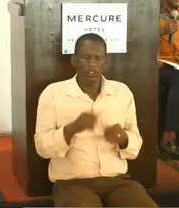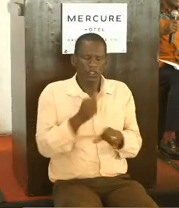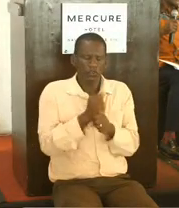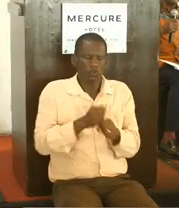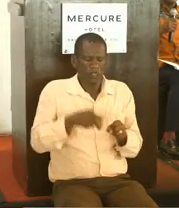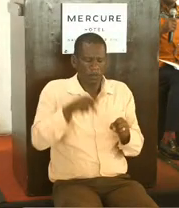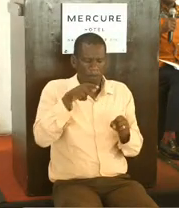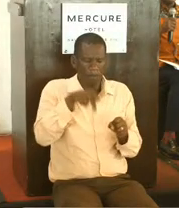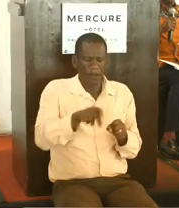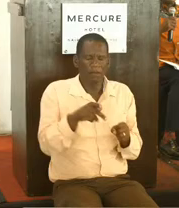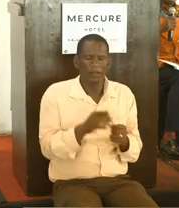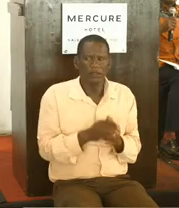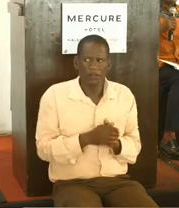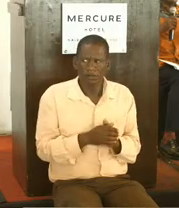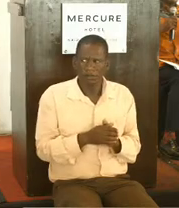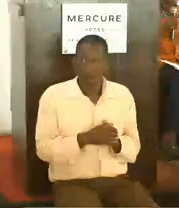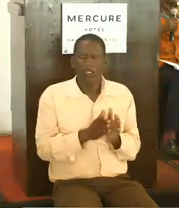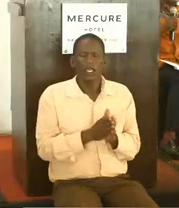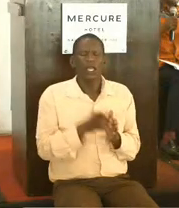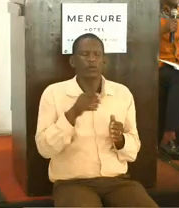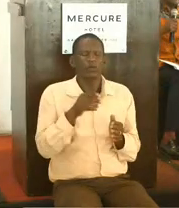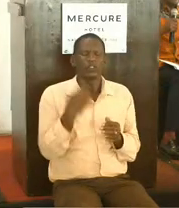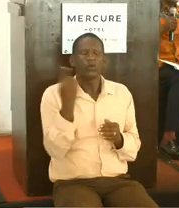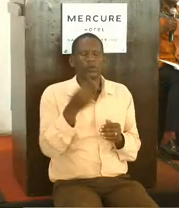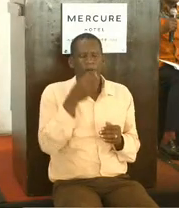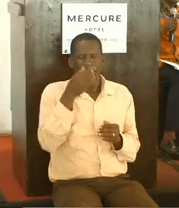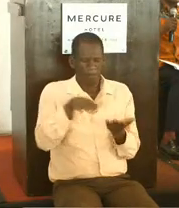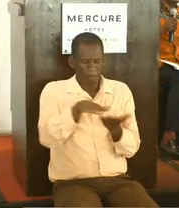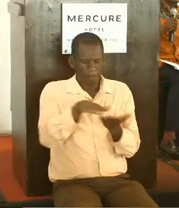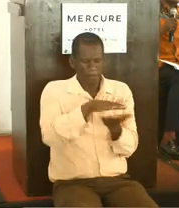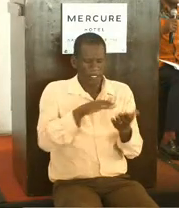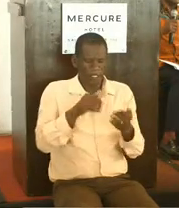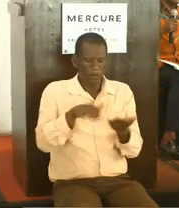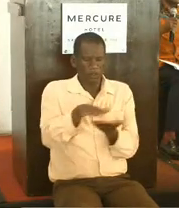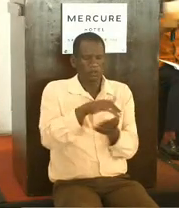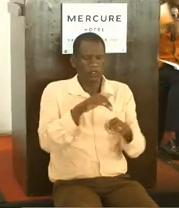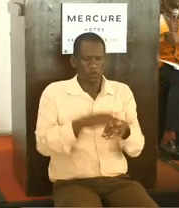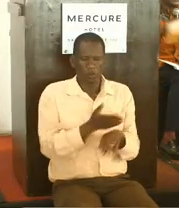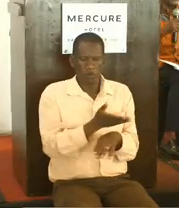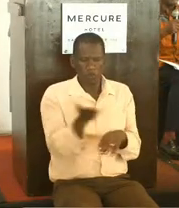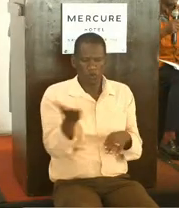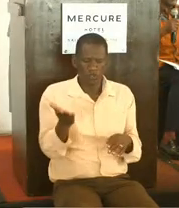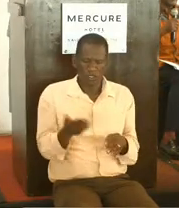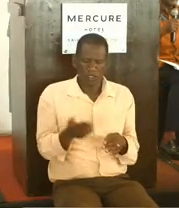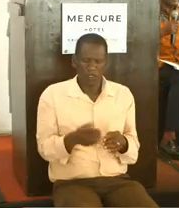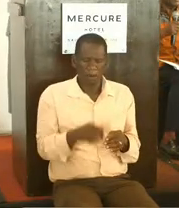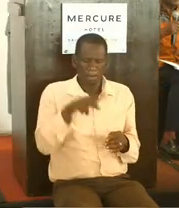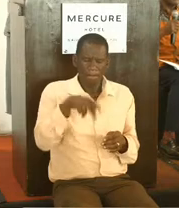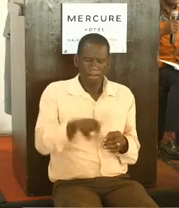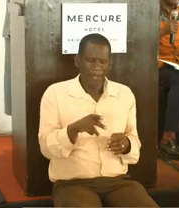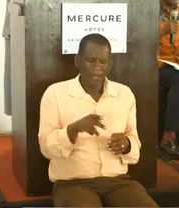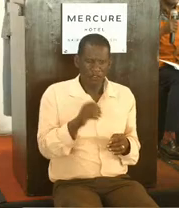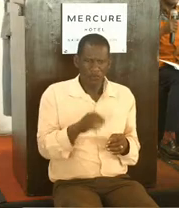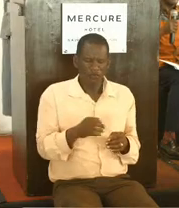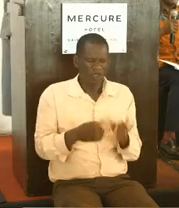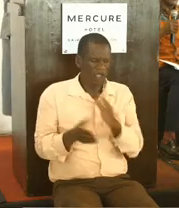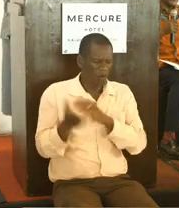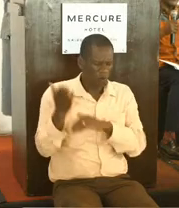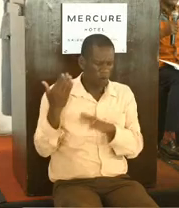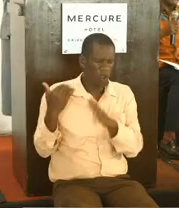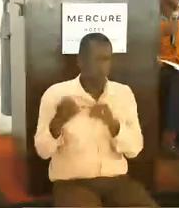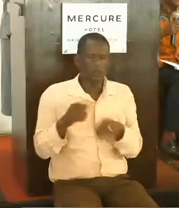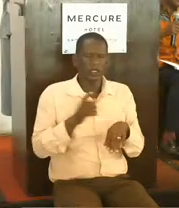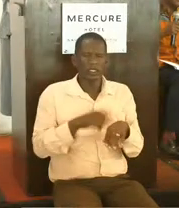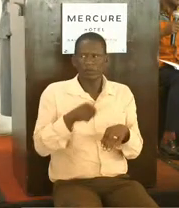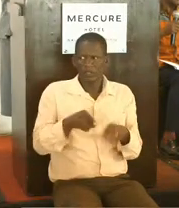do with plants was only based on those exotic plants so you